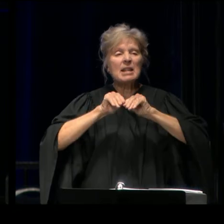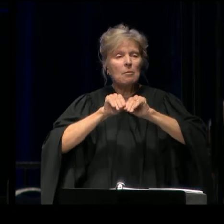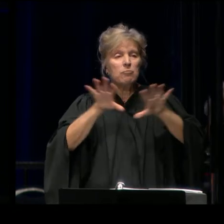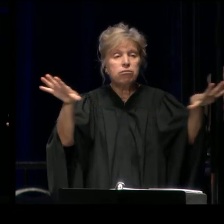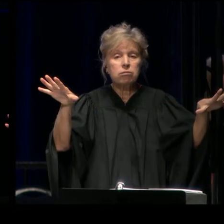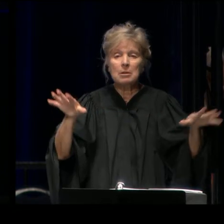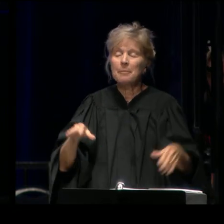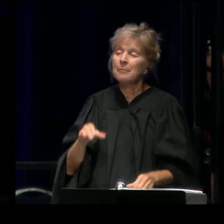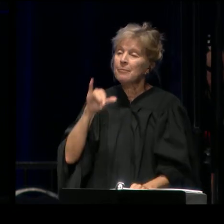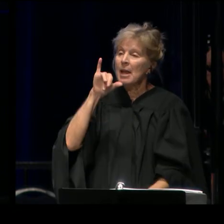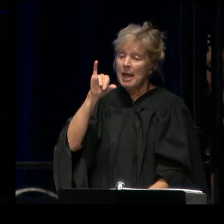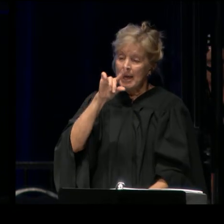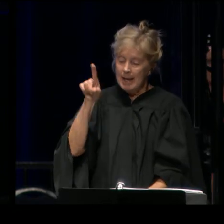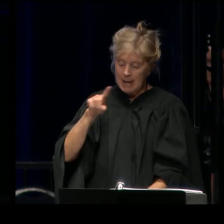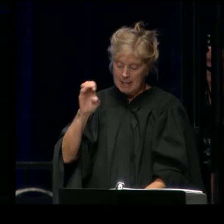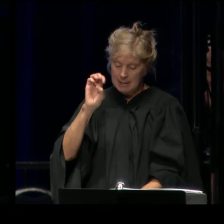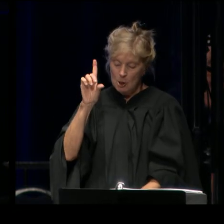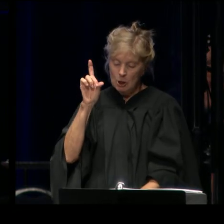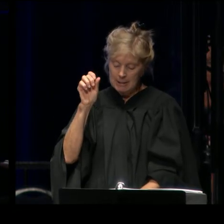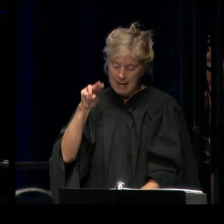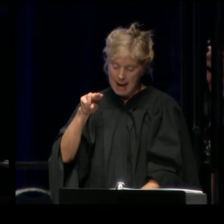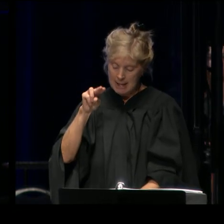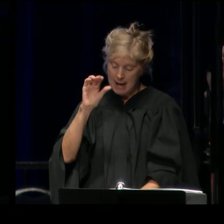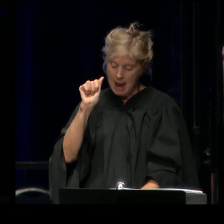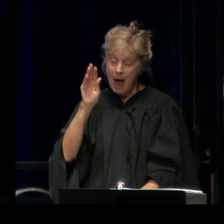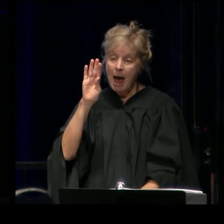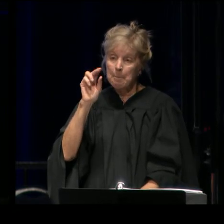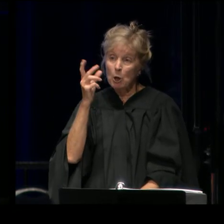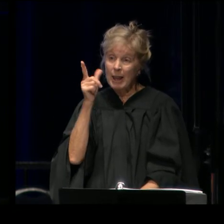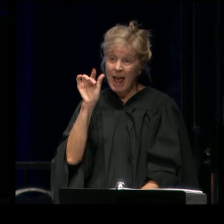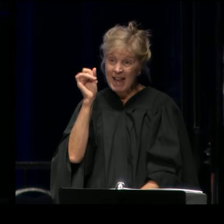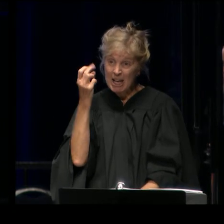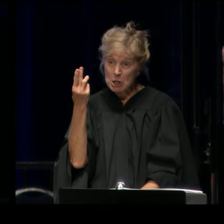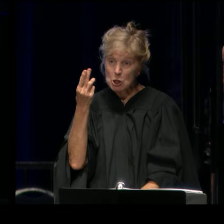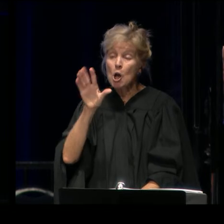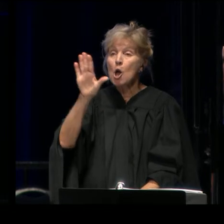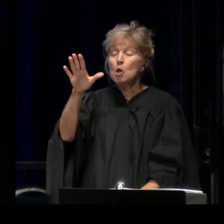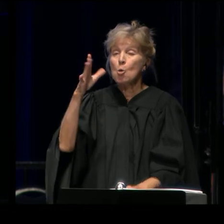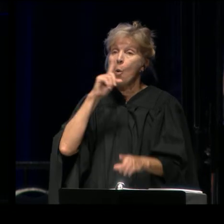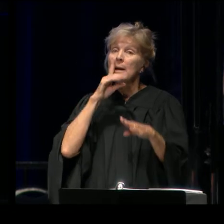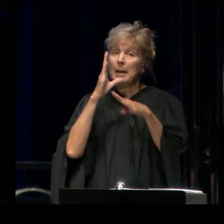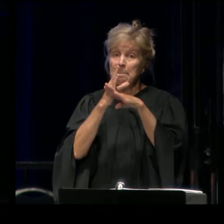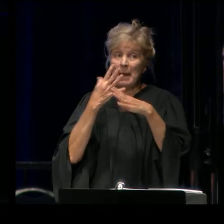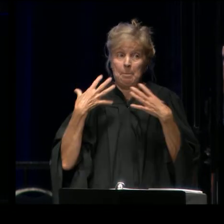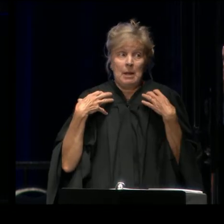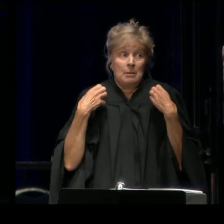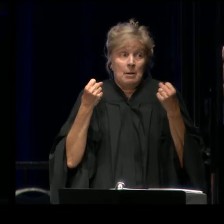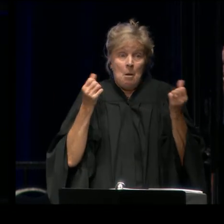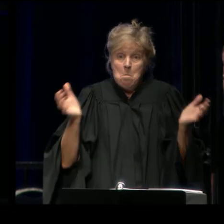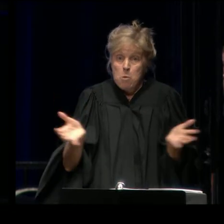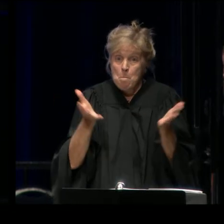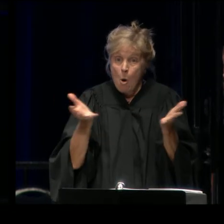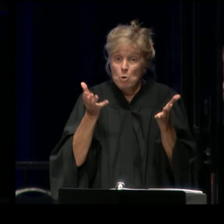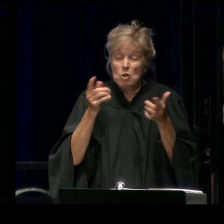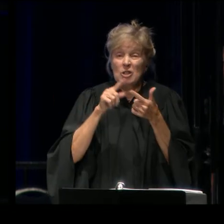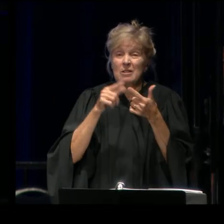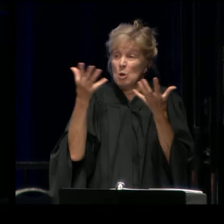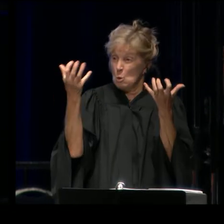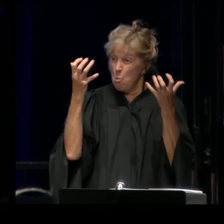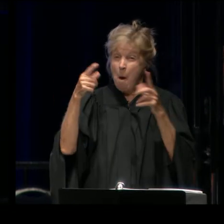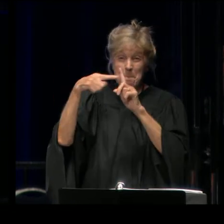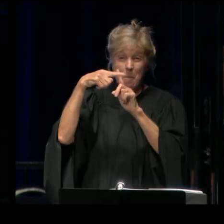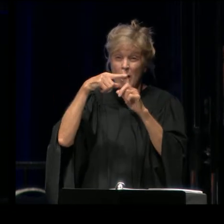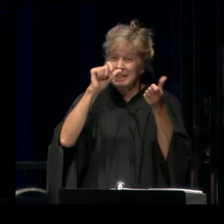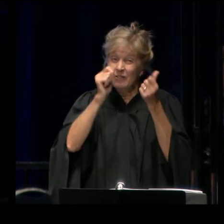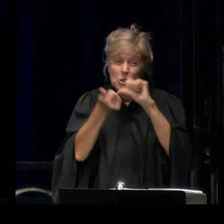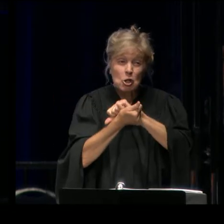Izzeldin Abolaesh, for your commitment to health promotion as a means to positive change, for your work